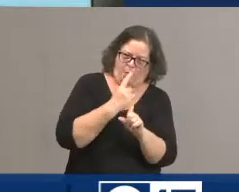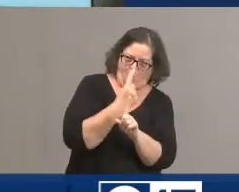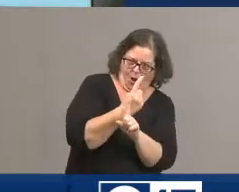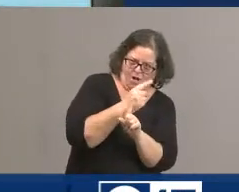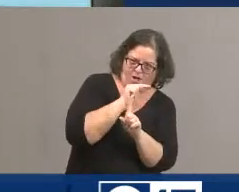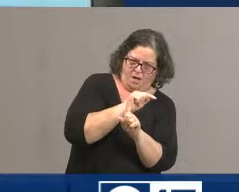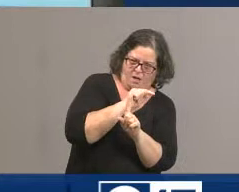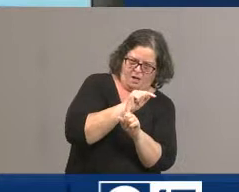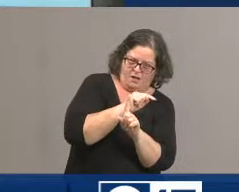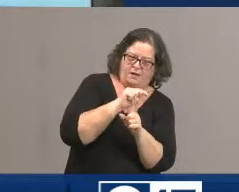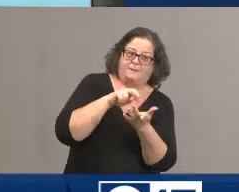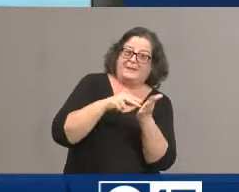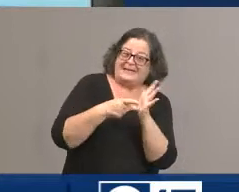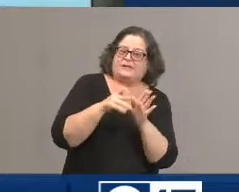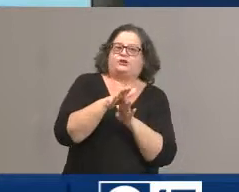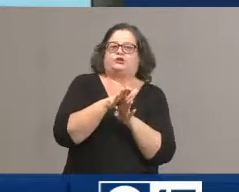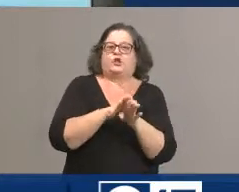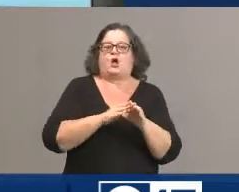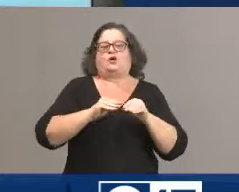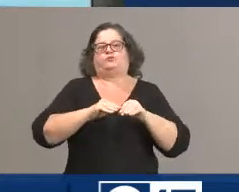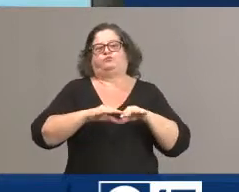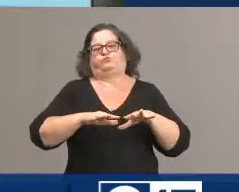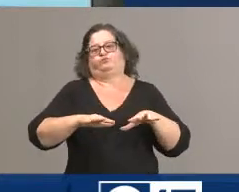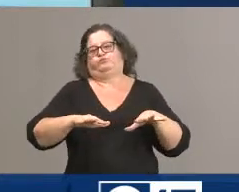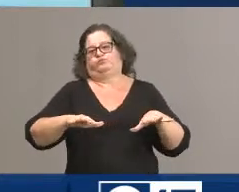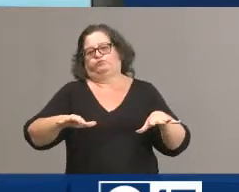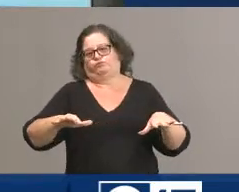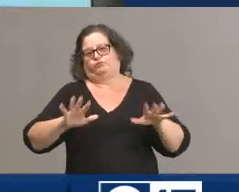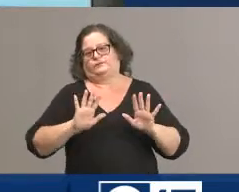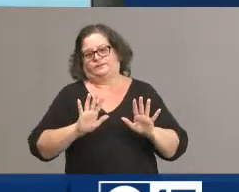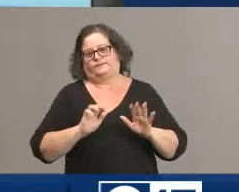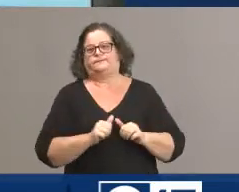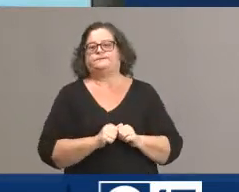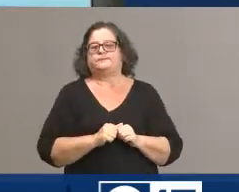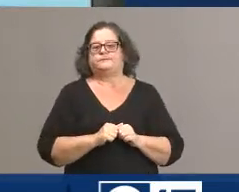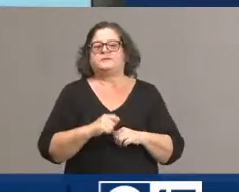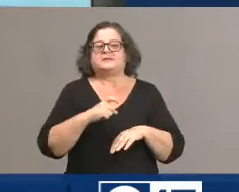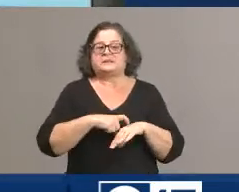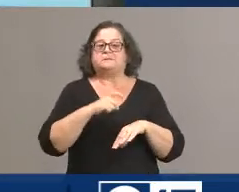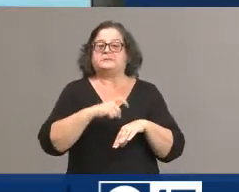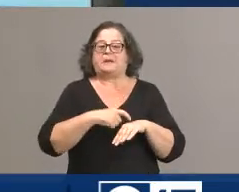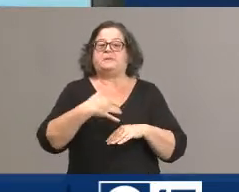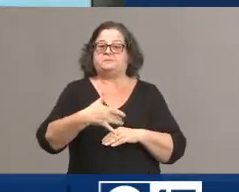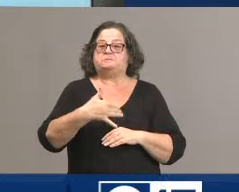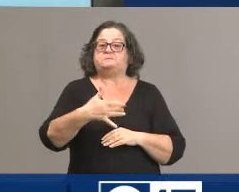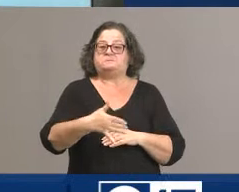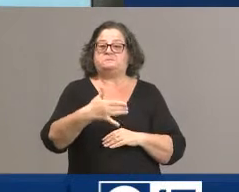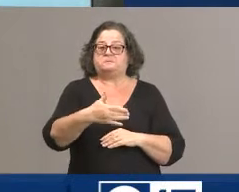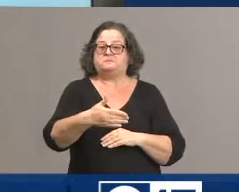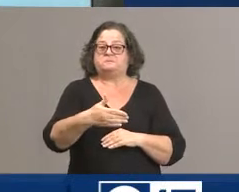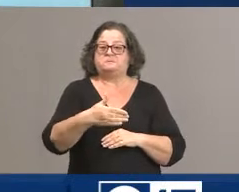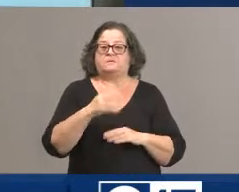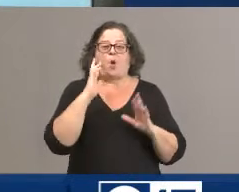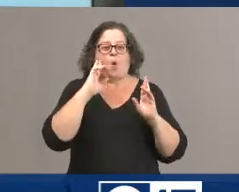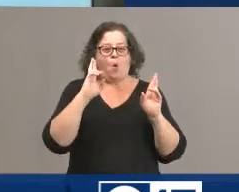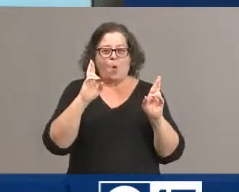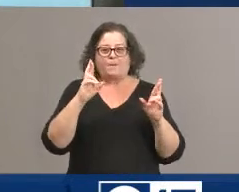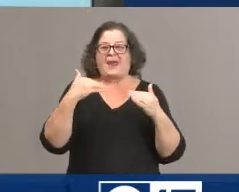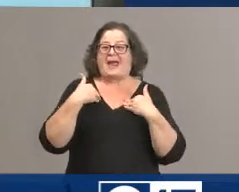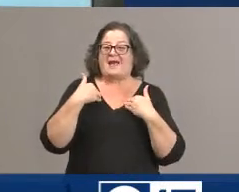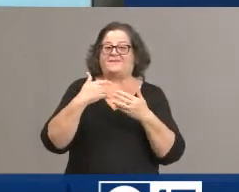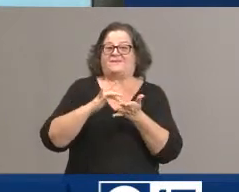time have other alternatives in terms of therapeutics, vaccine, cures, whatever our